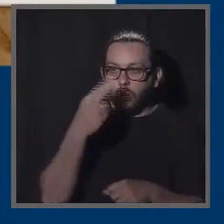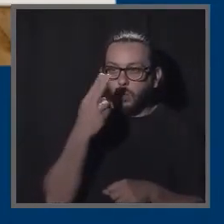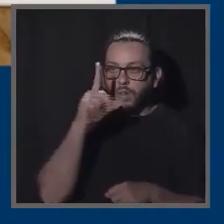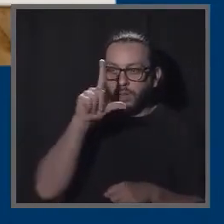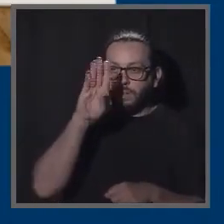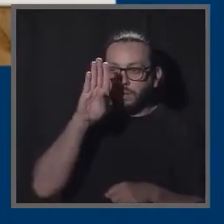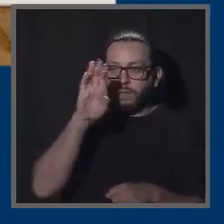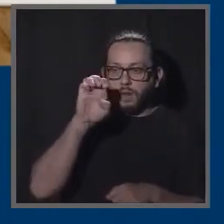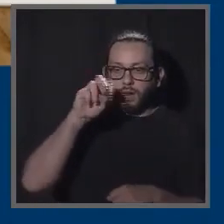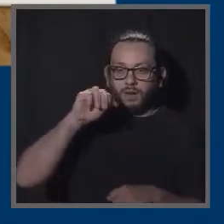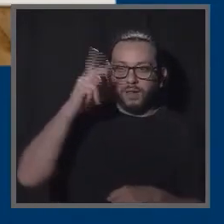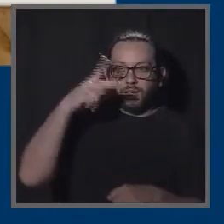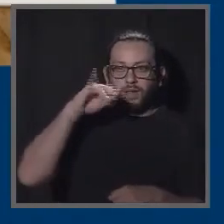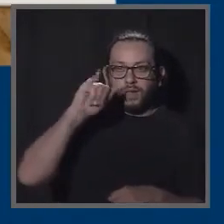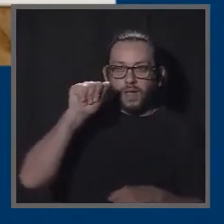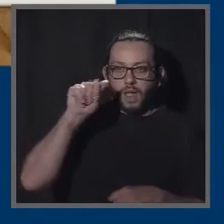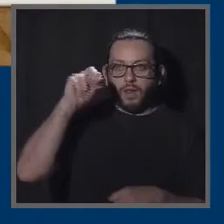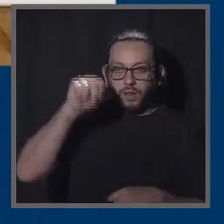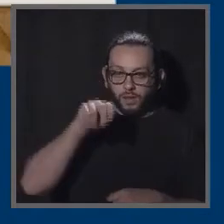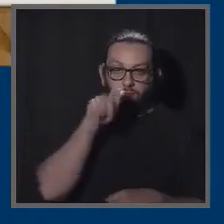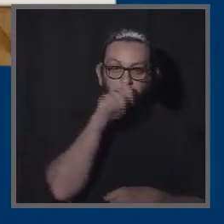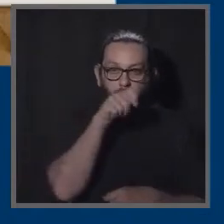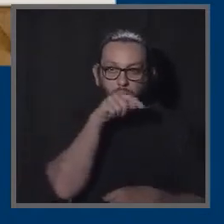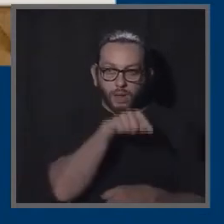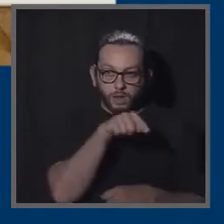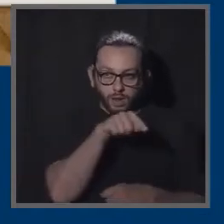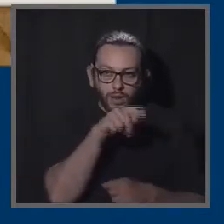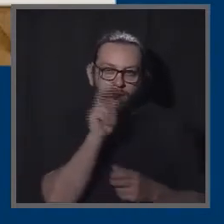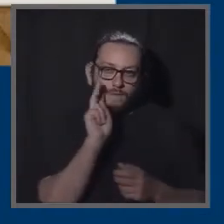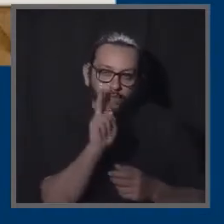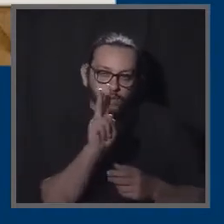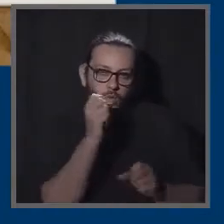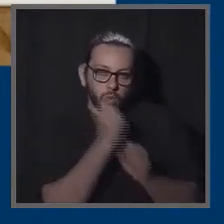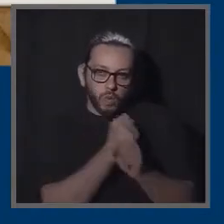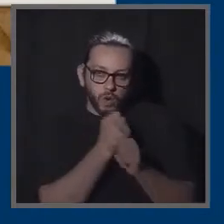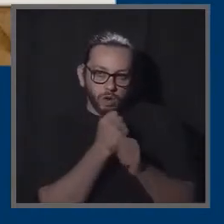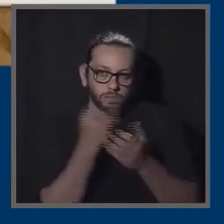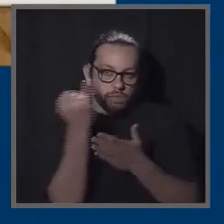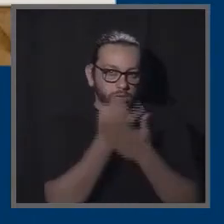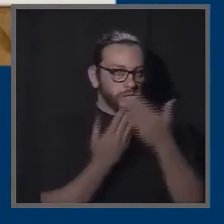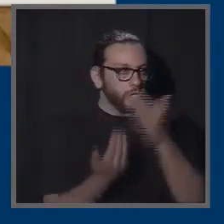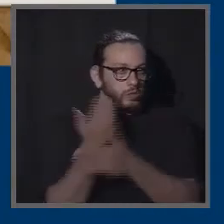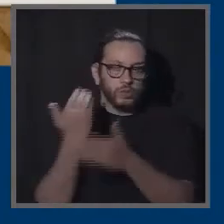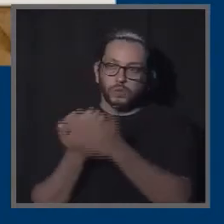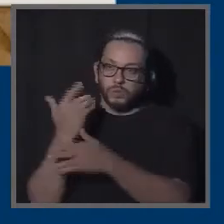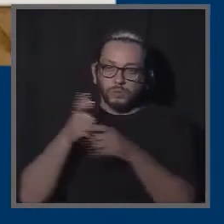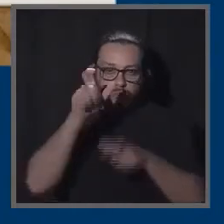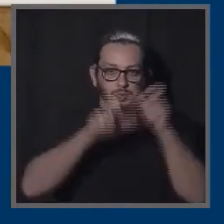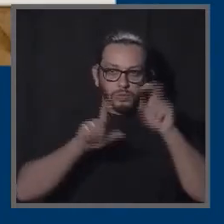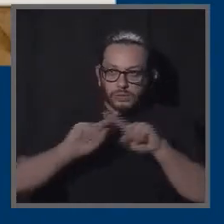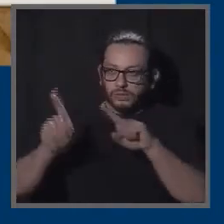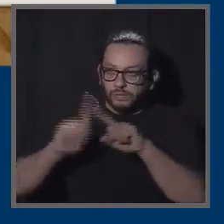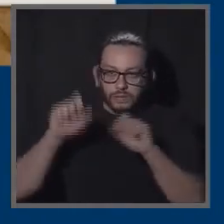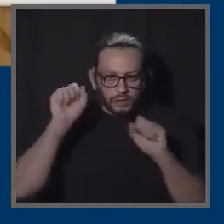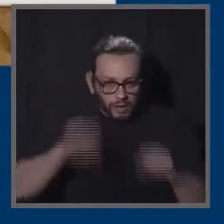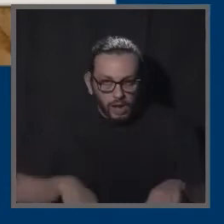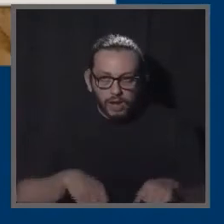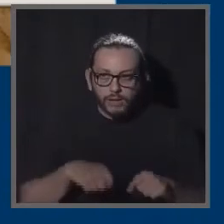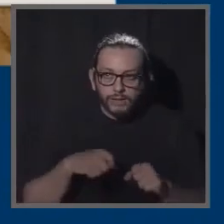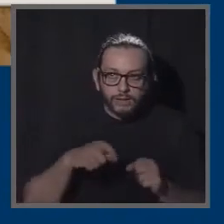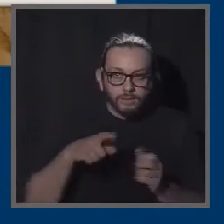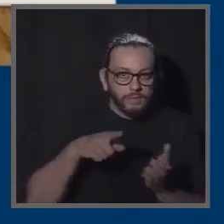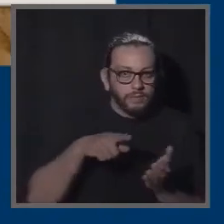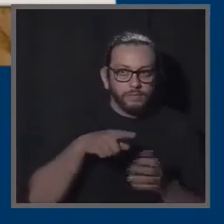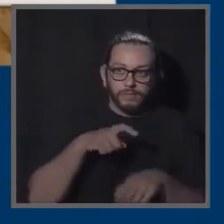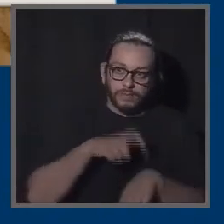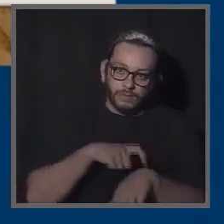seeing a new civic role for arts organizations in meeting people's needs at a time of crisis. We